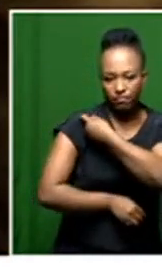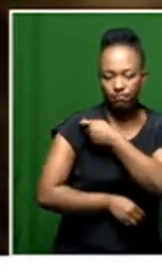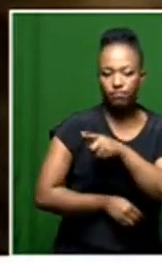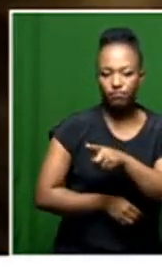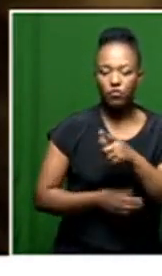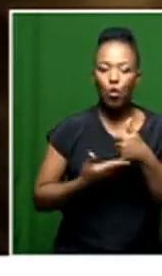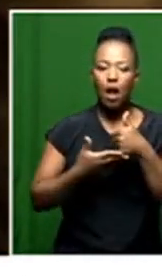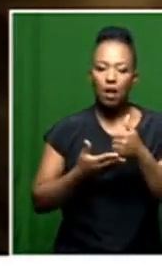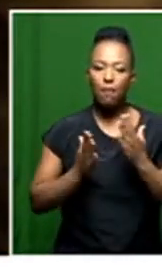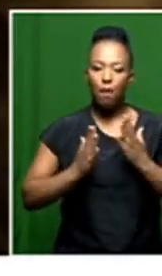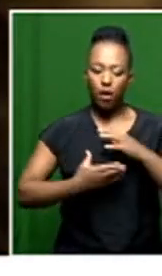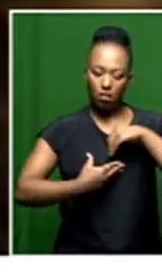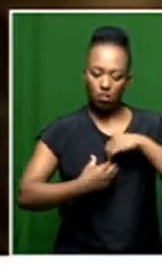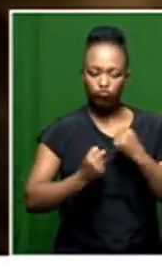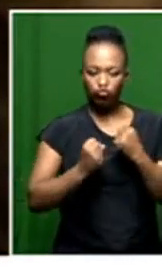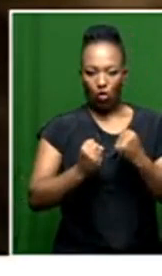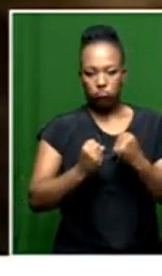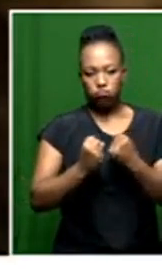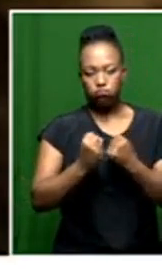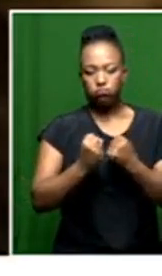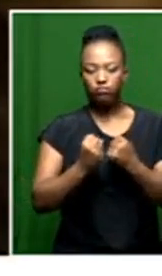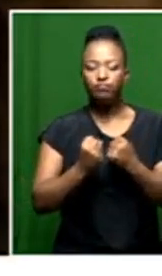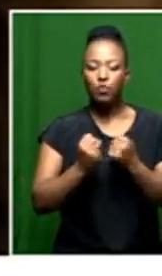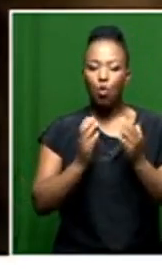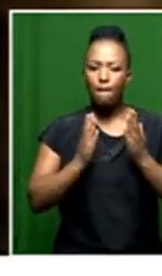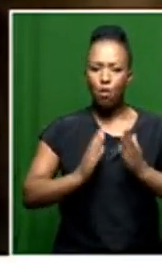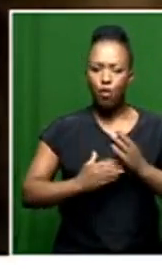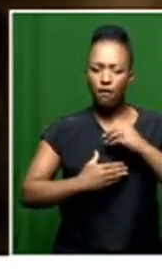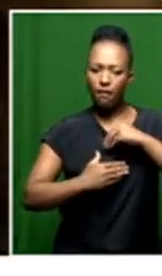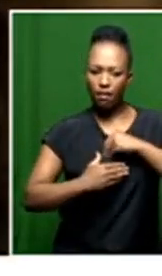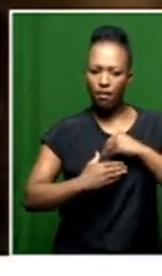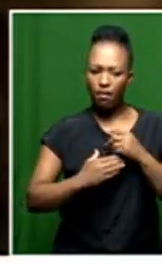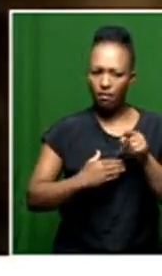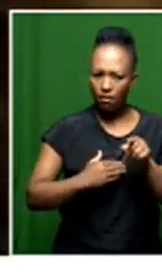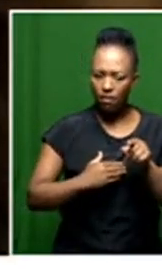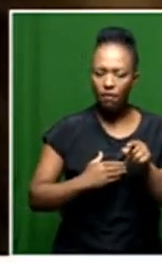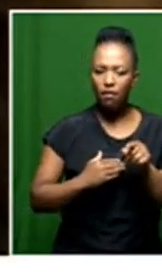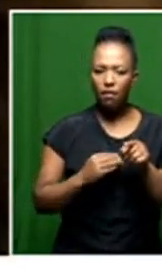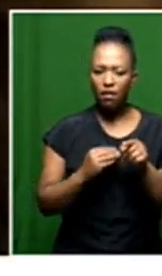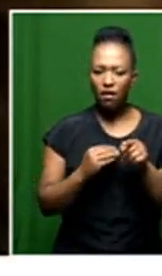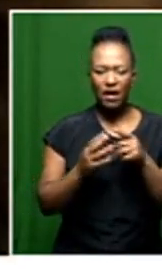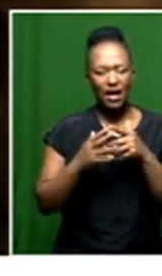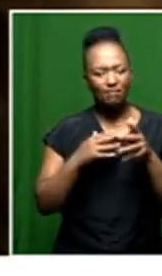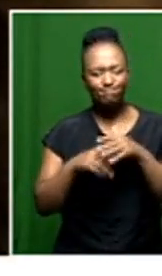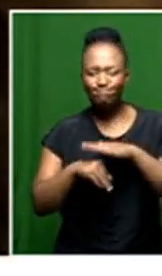helps you jack up your natural immunity. The immune system does come down, Sakina, with time.